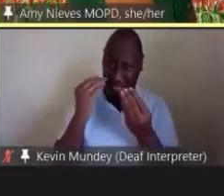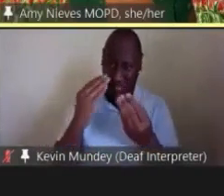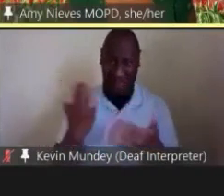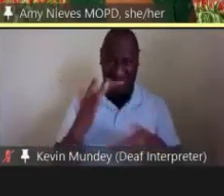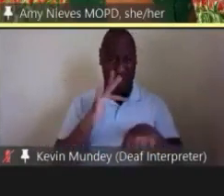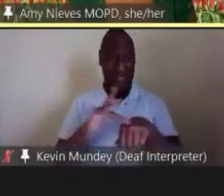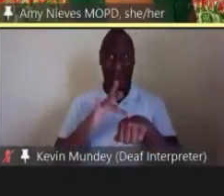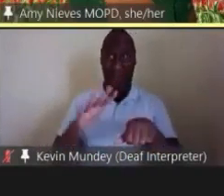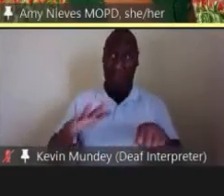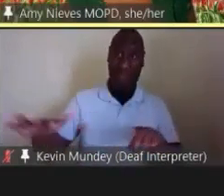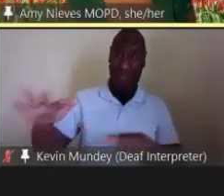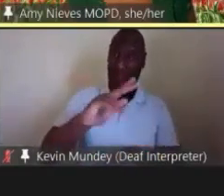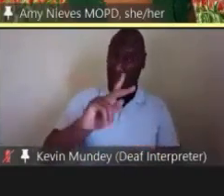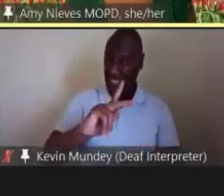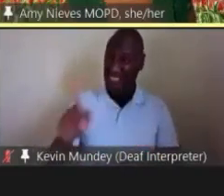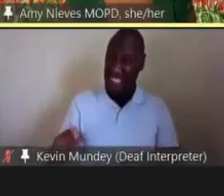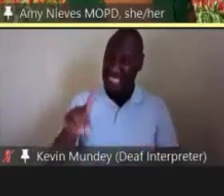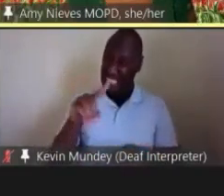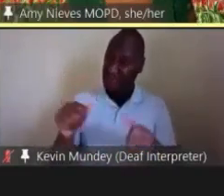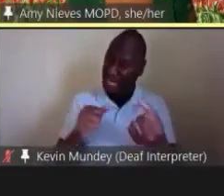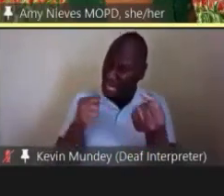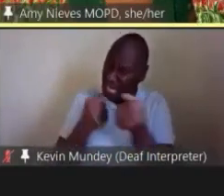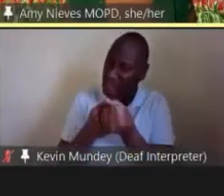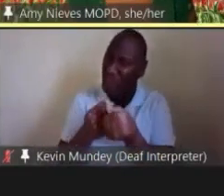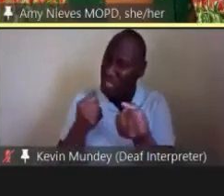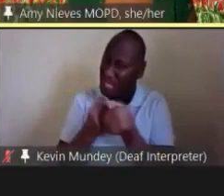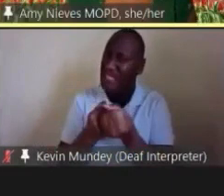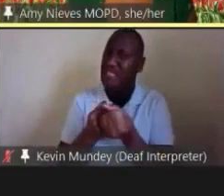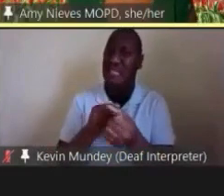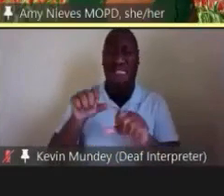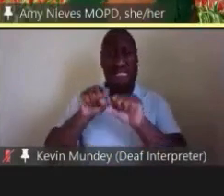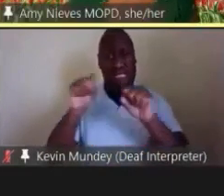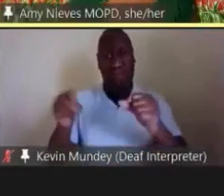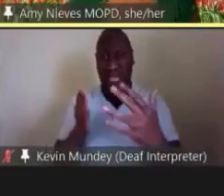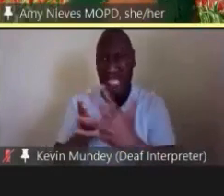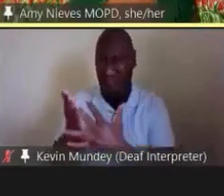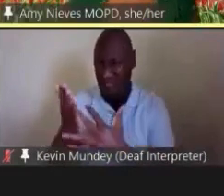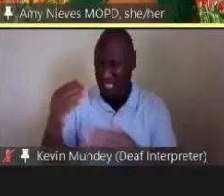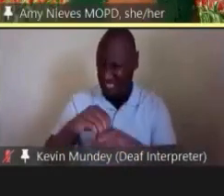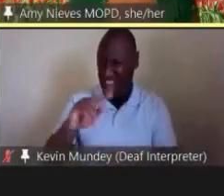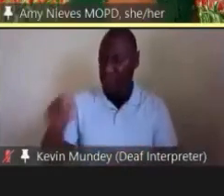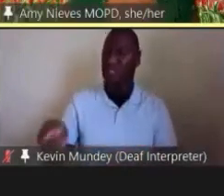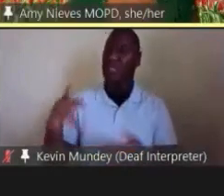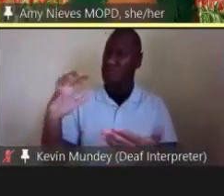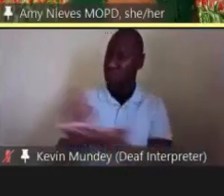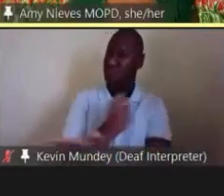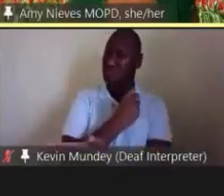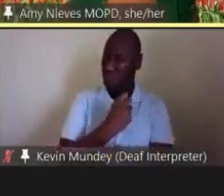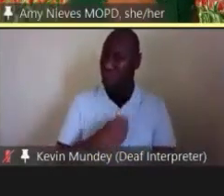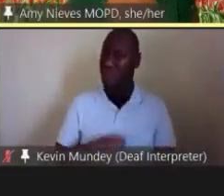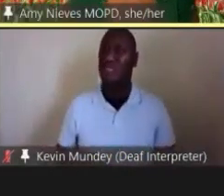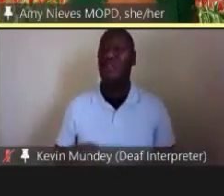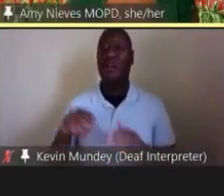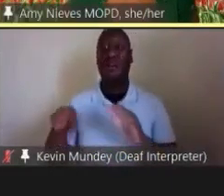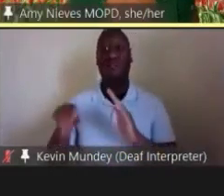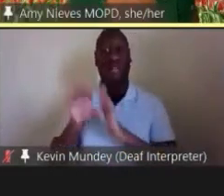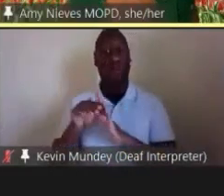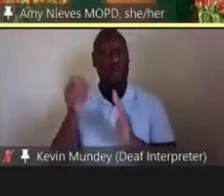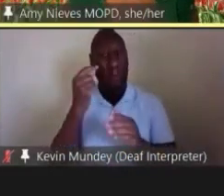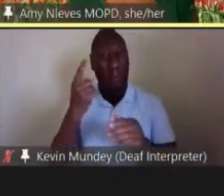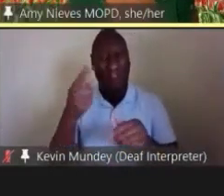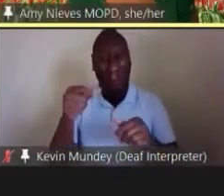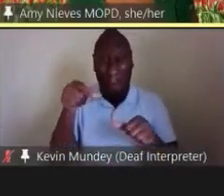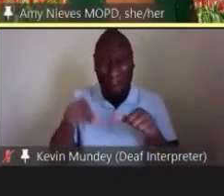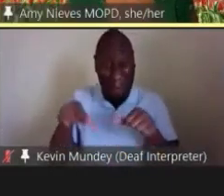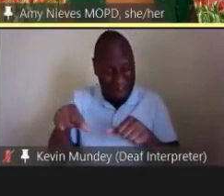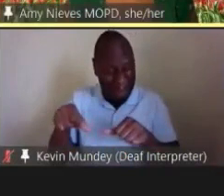disability advocacy and systems navigation in Philadelphia. This video is only one piece of the puzzle. There